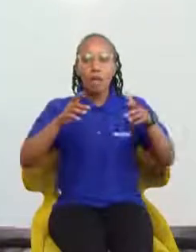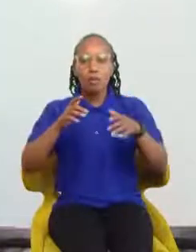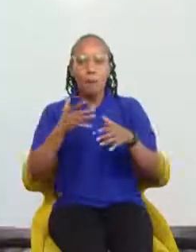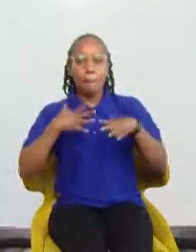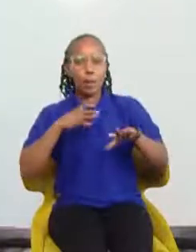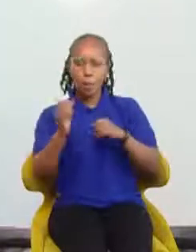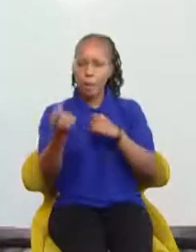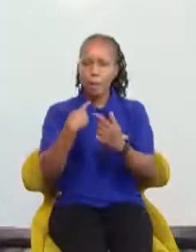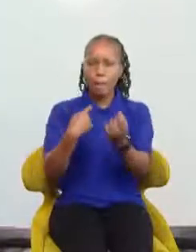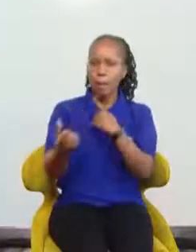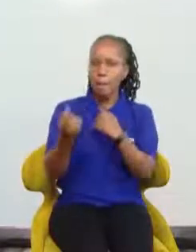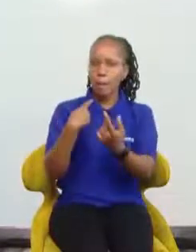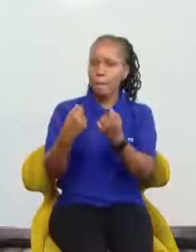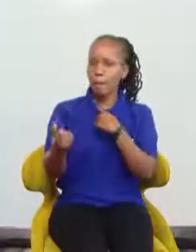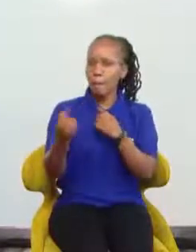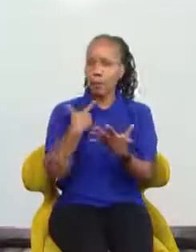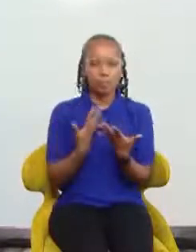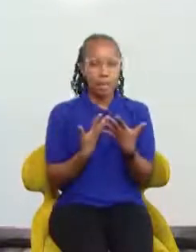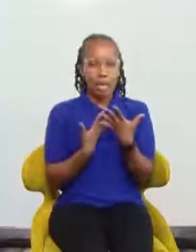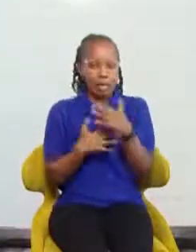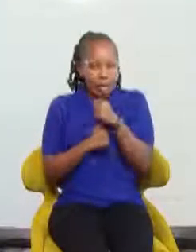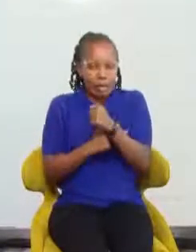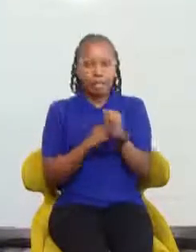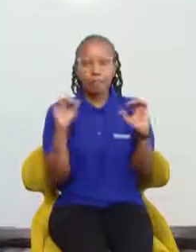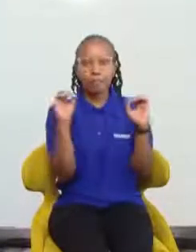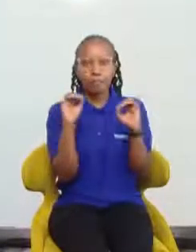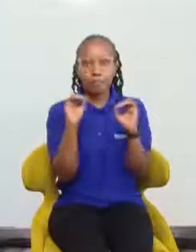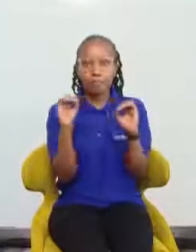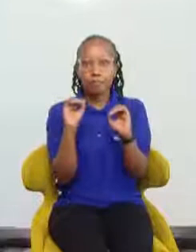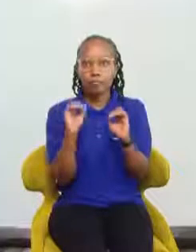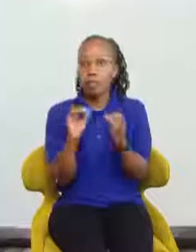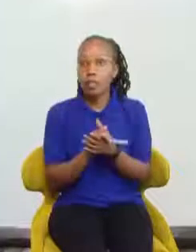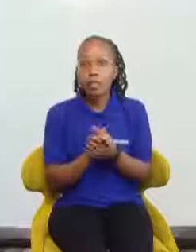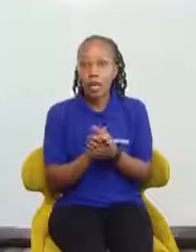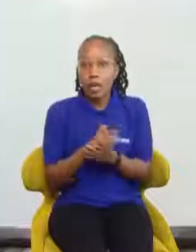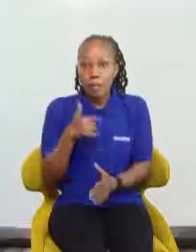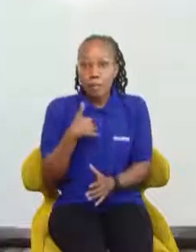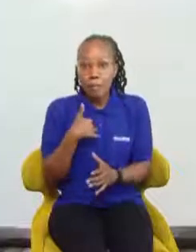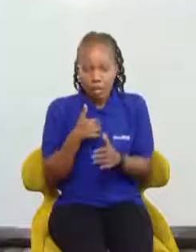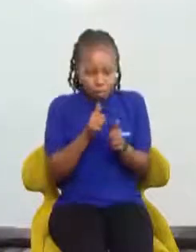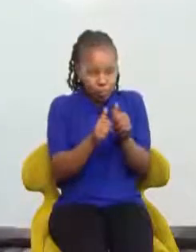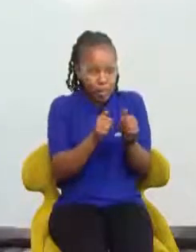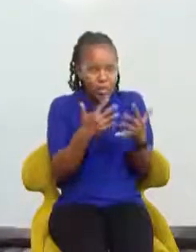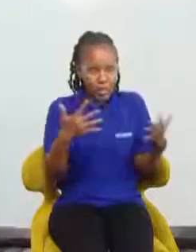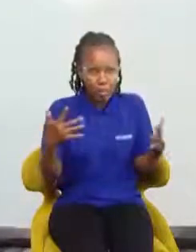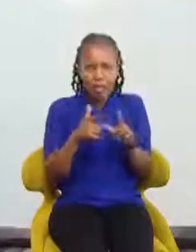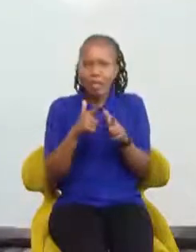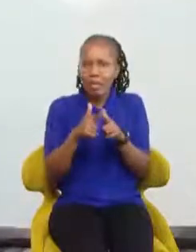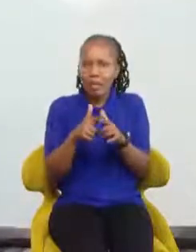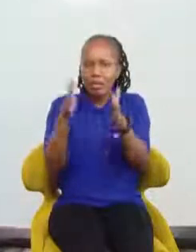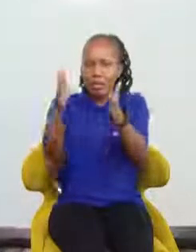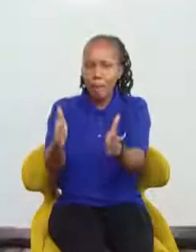don't trust anybody. You get really scared, and I get very anxious when I'm typing something, when somebody just,